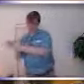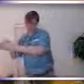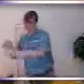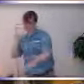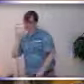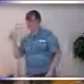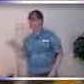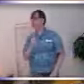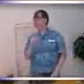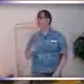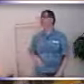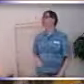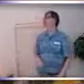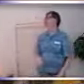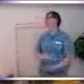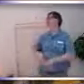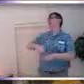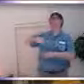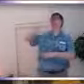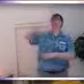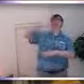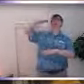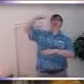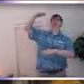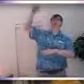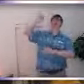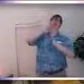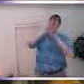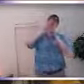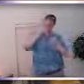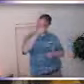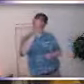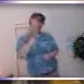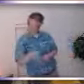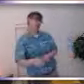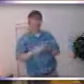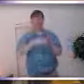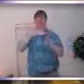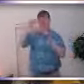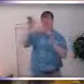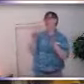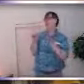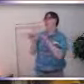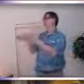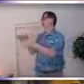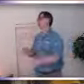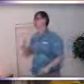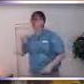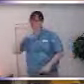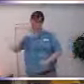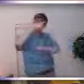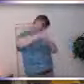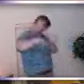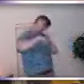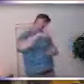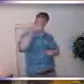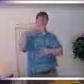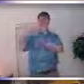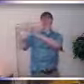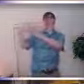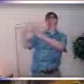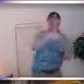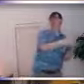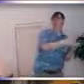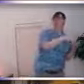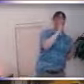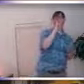5D ascension, but I am telling you in a simple way that that's how you shift your